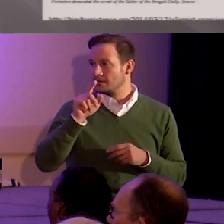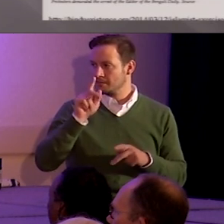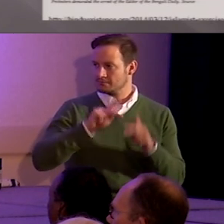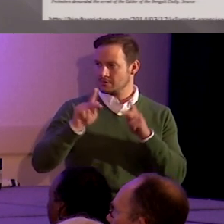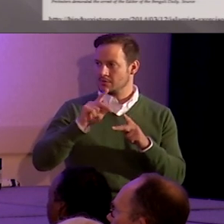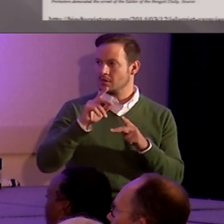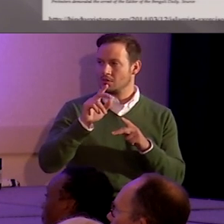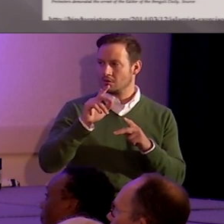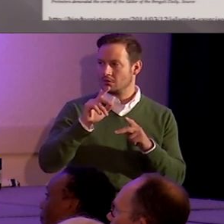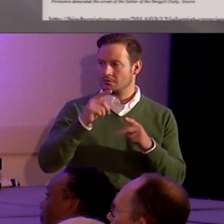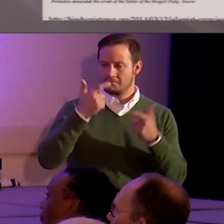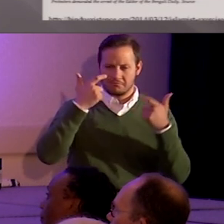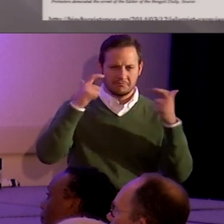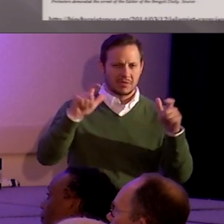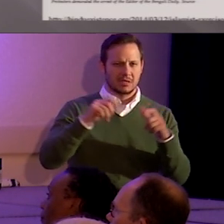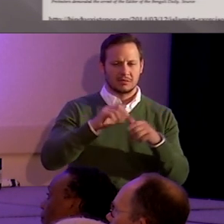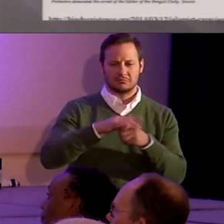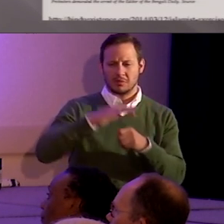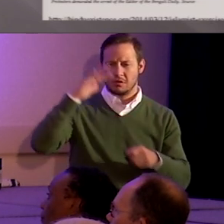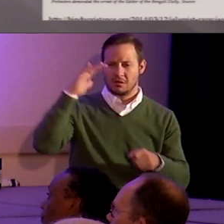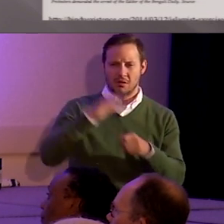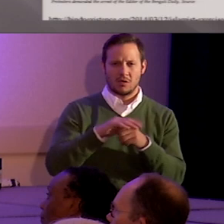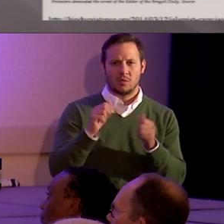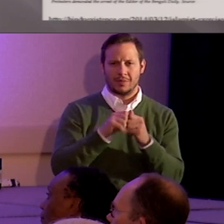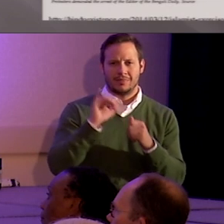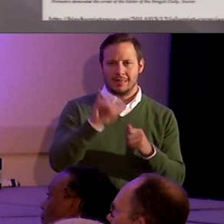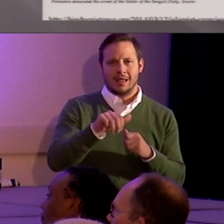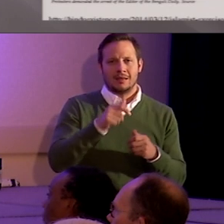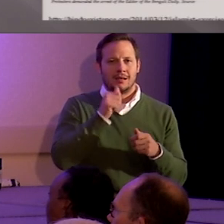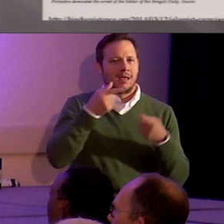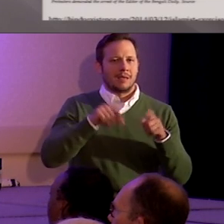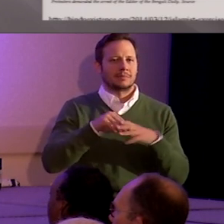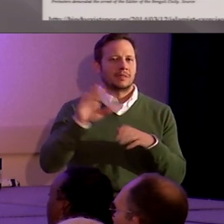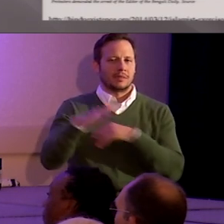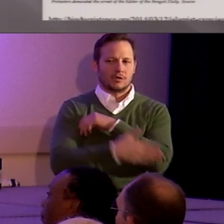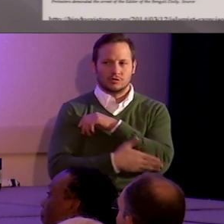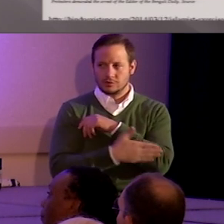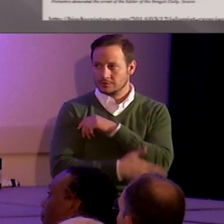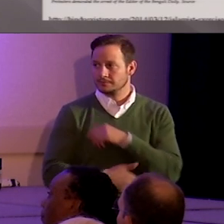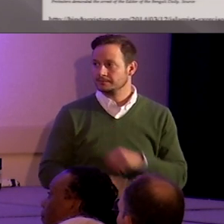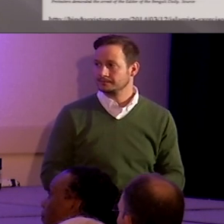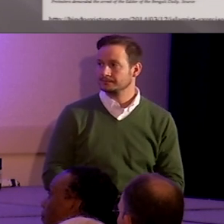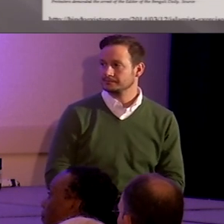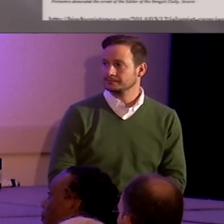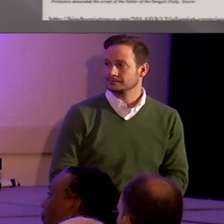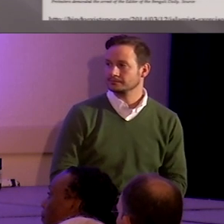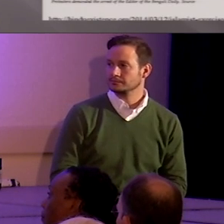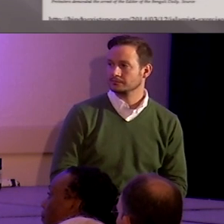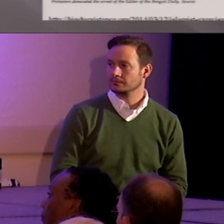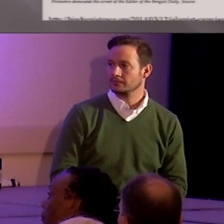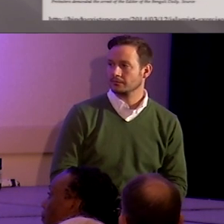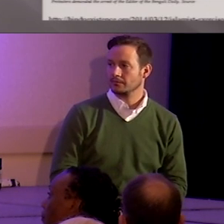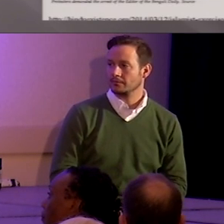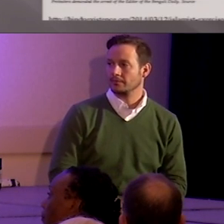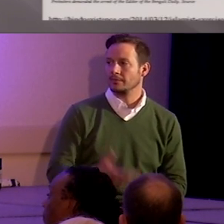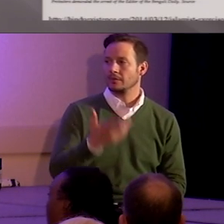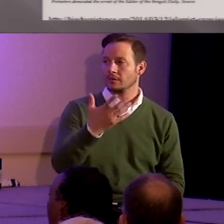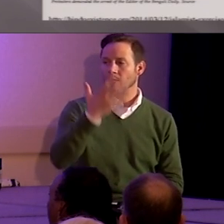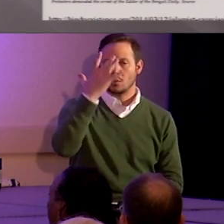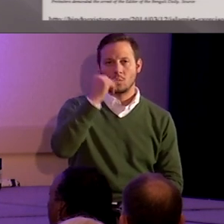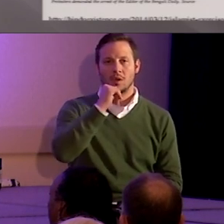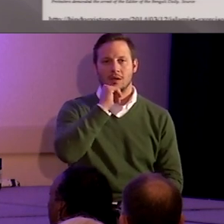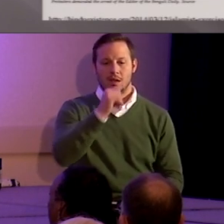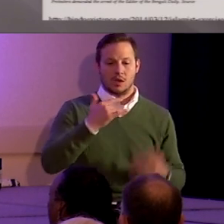paper. If Occupy Wall Street can take the form and content of Tahrir Square, why